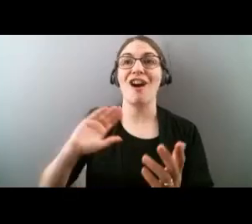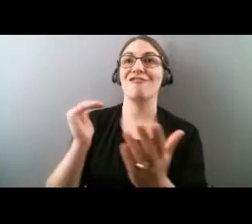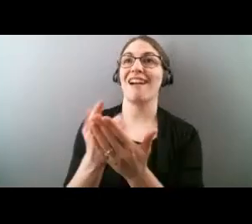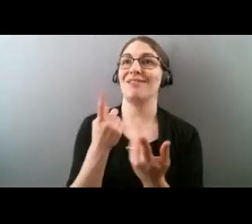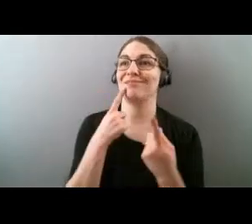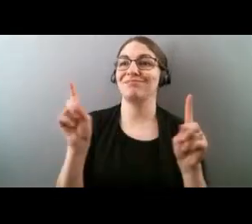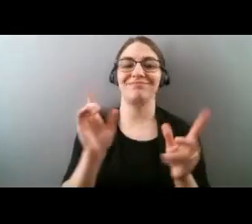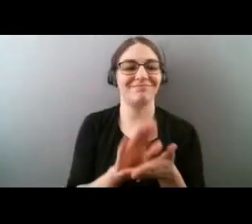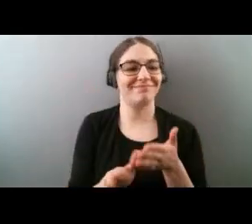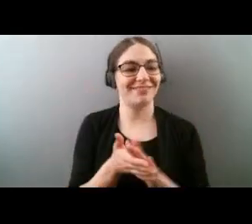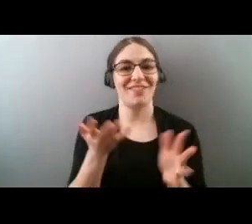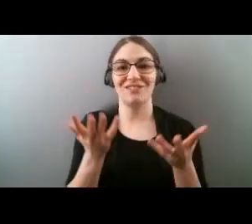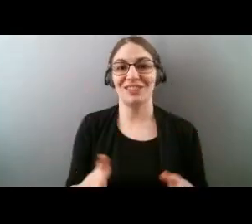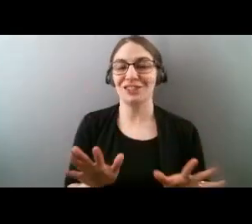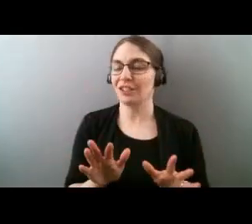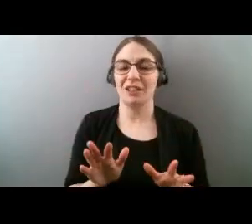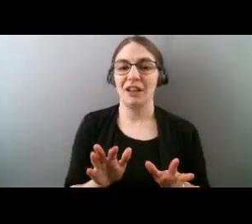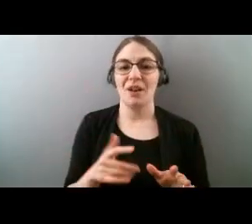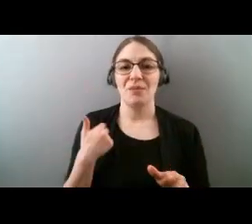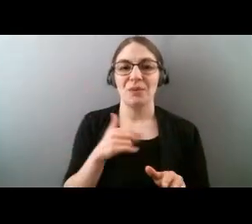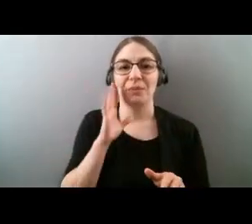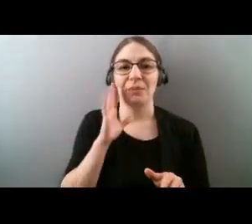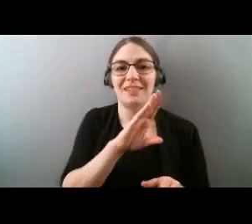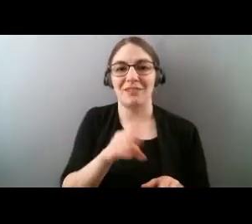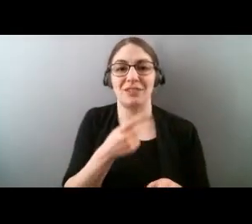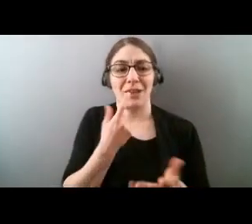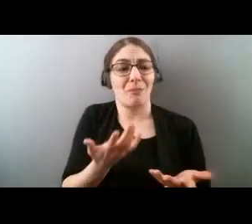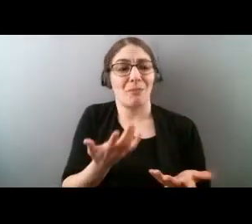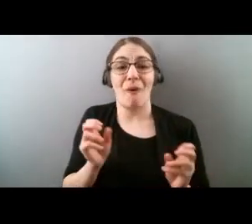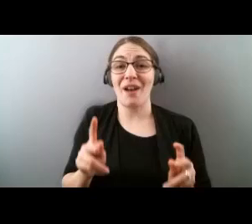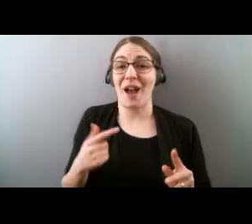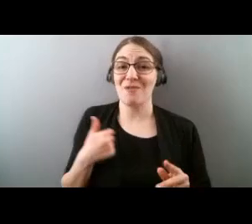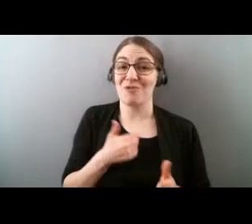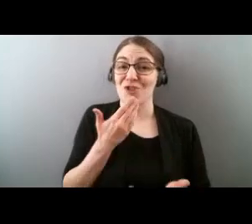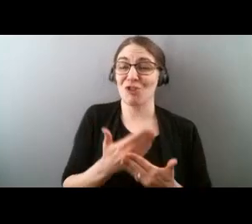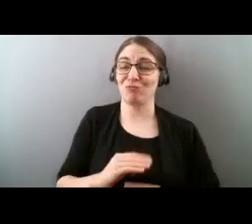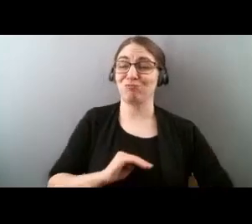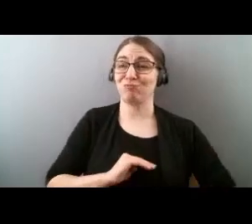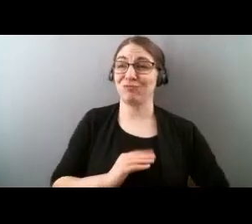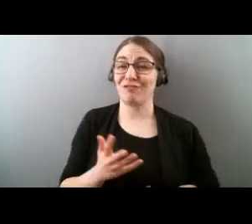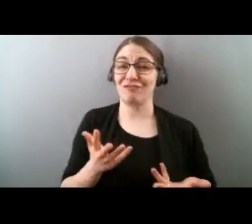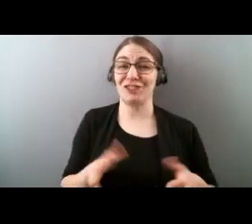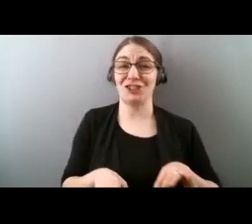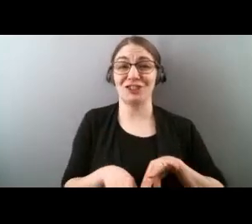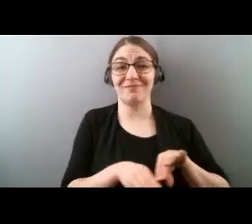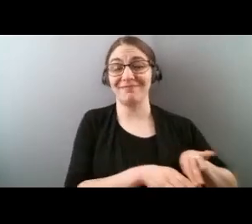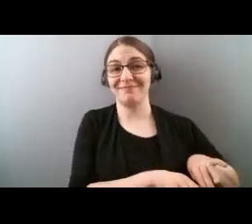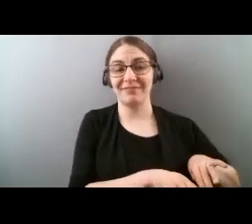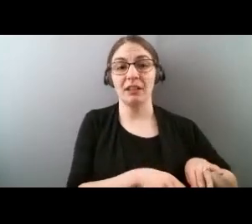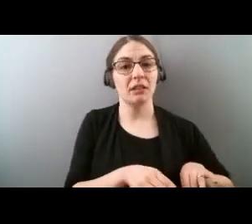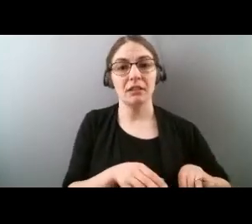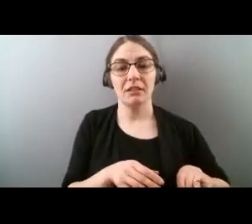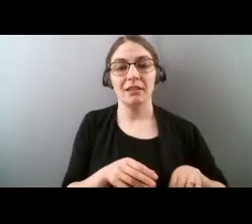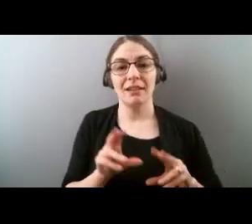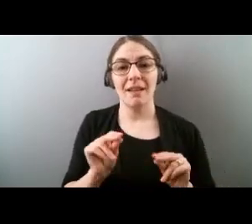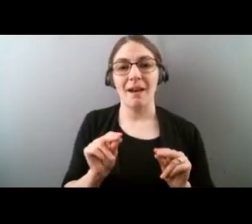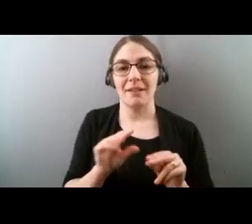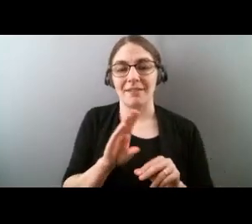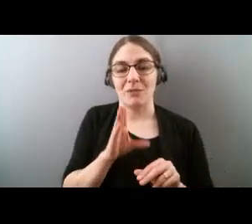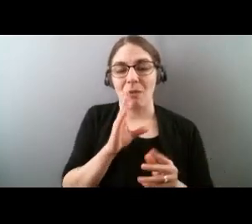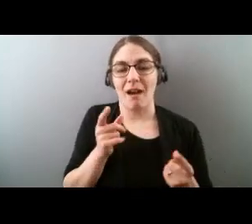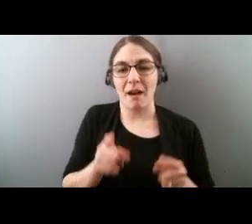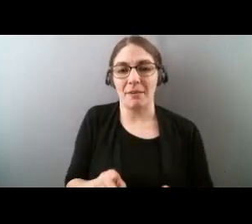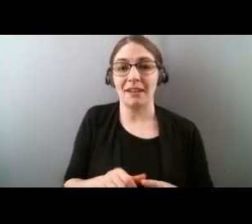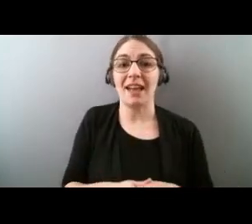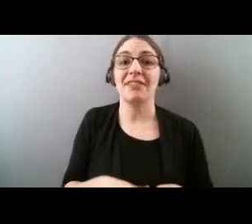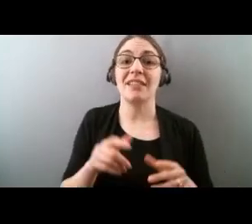to get to a point where we've made it. Okay, we're good now. But the language and disability access